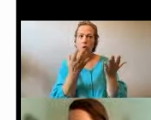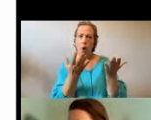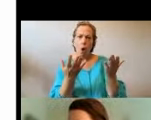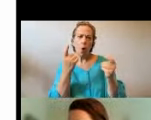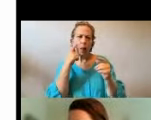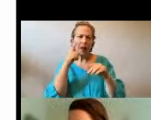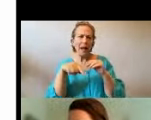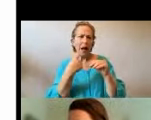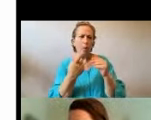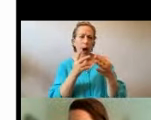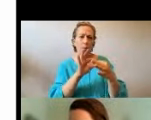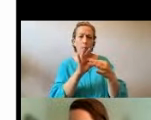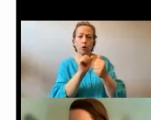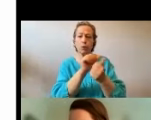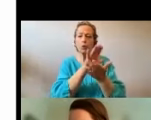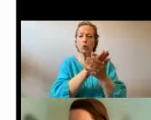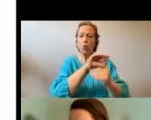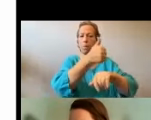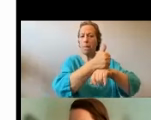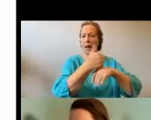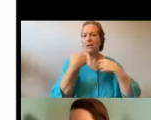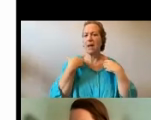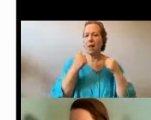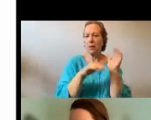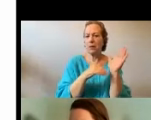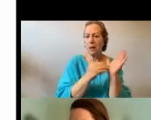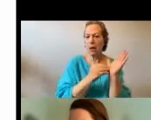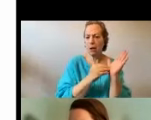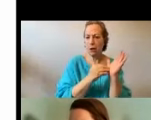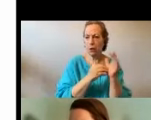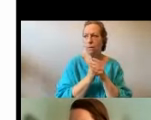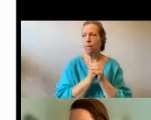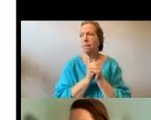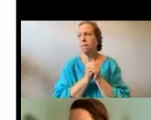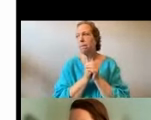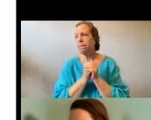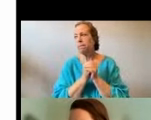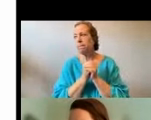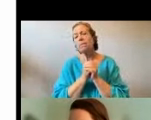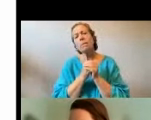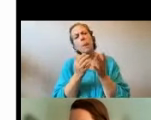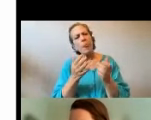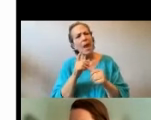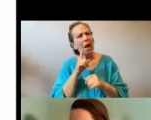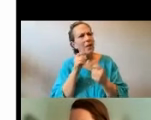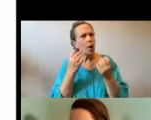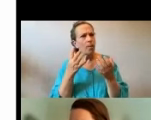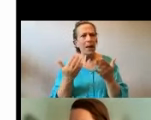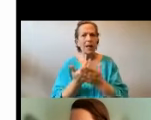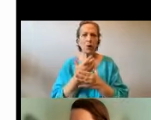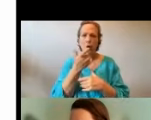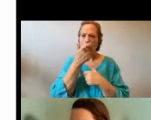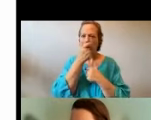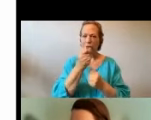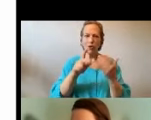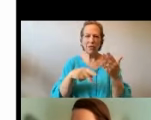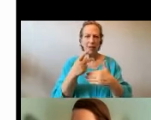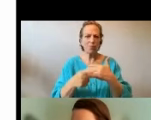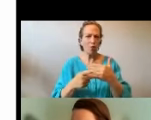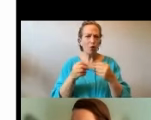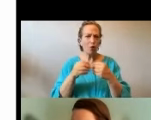for partnership with school-based health centers. And then additionally, there are just such interesting programs going on throughout the country with